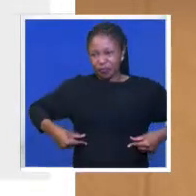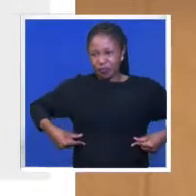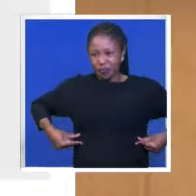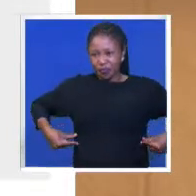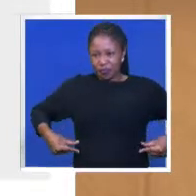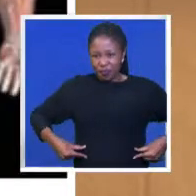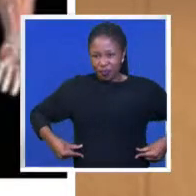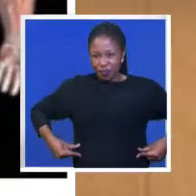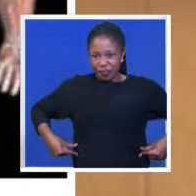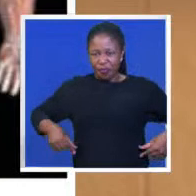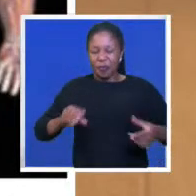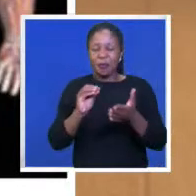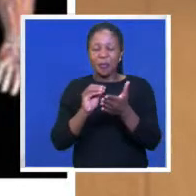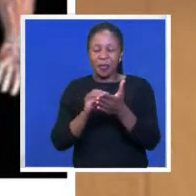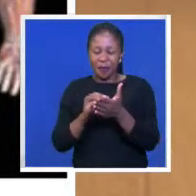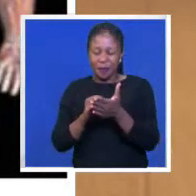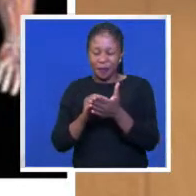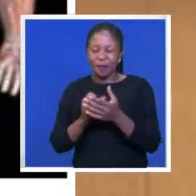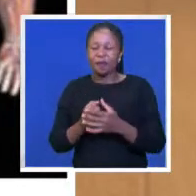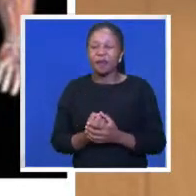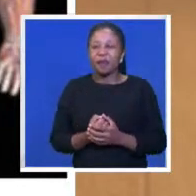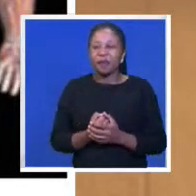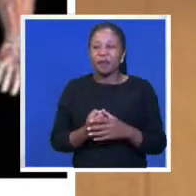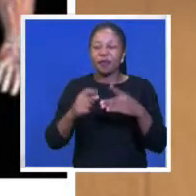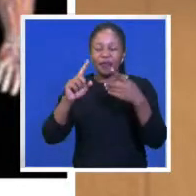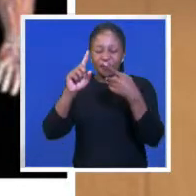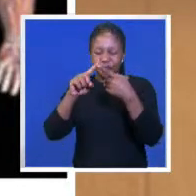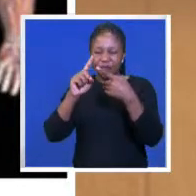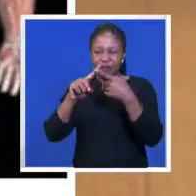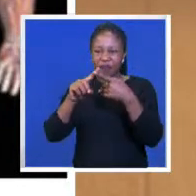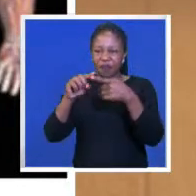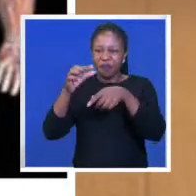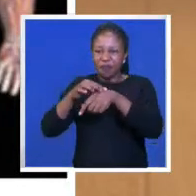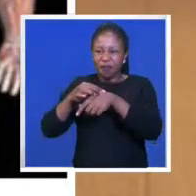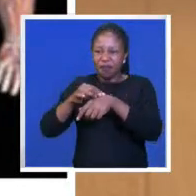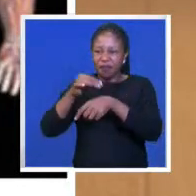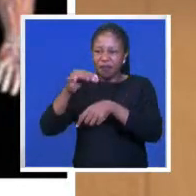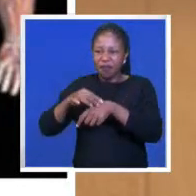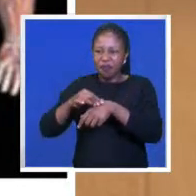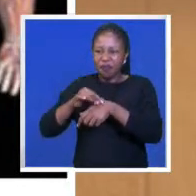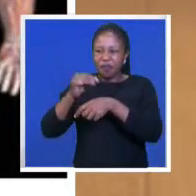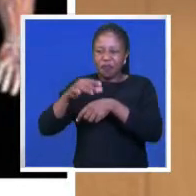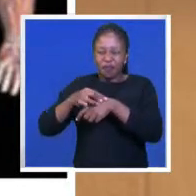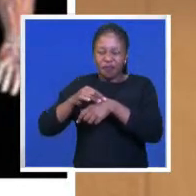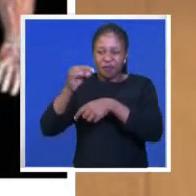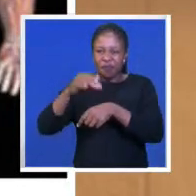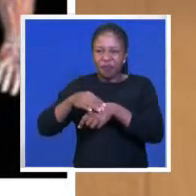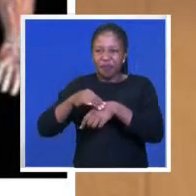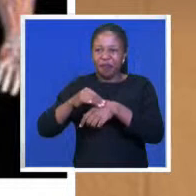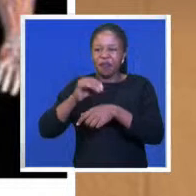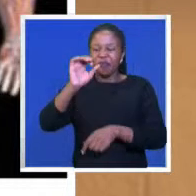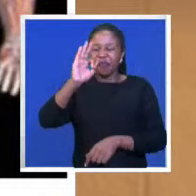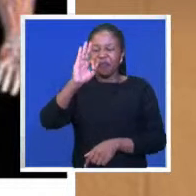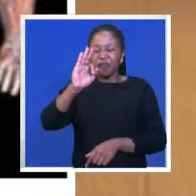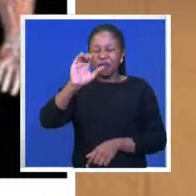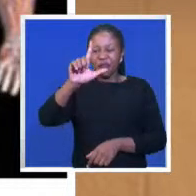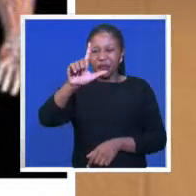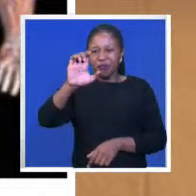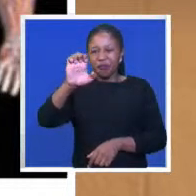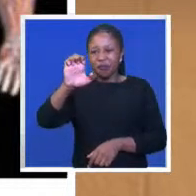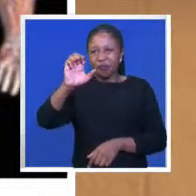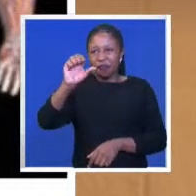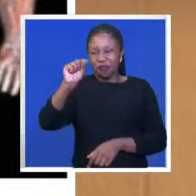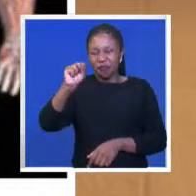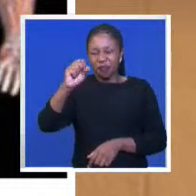keyword, the fourth keyword, is flesh. Flesh refers to the soft,